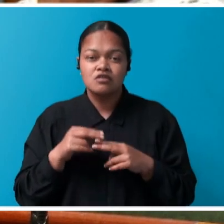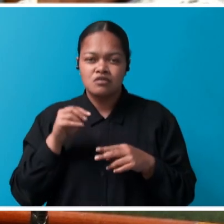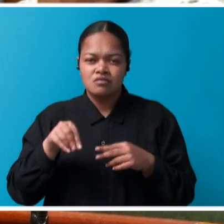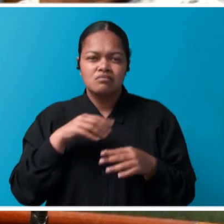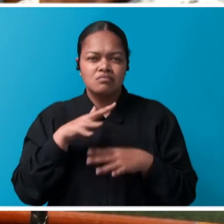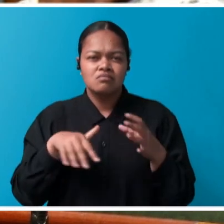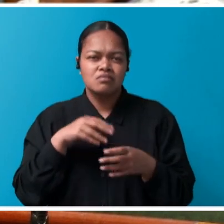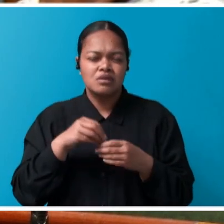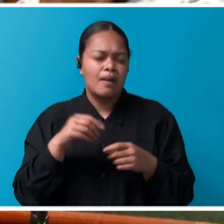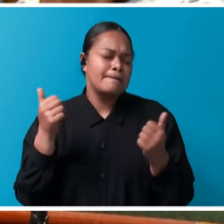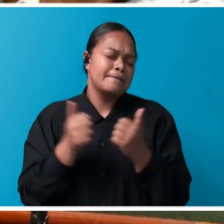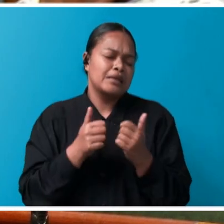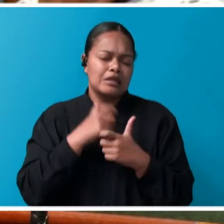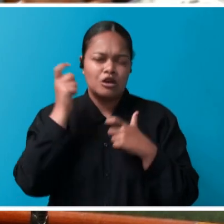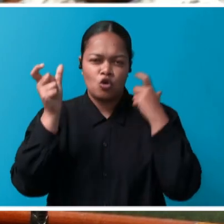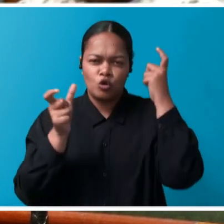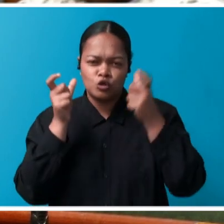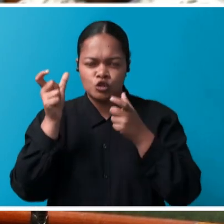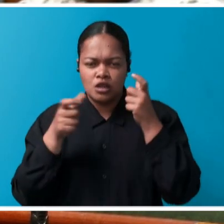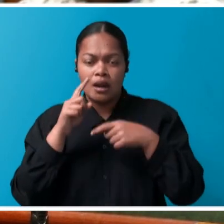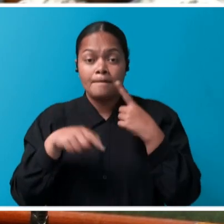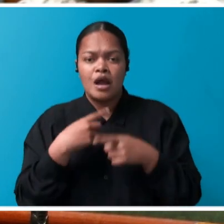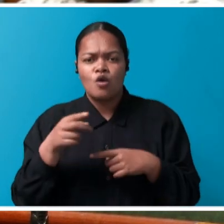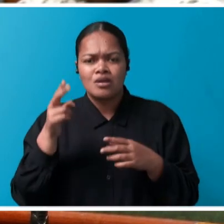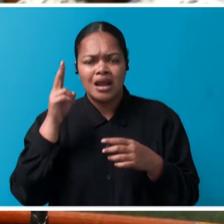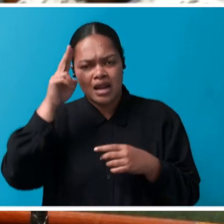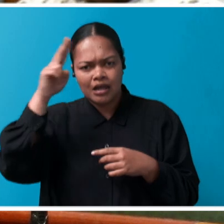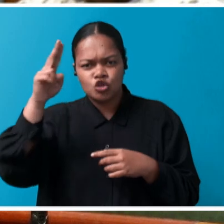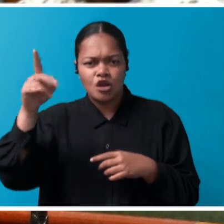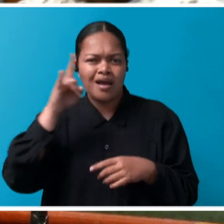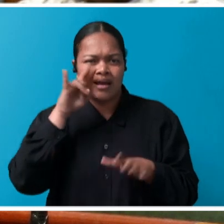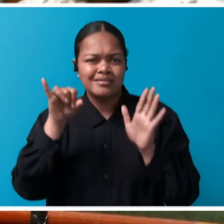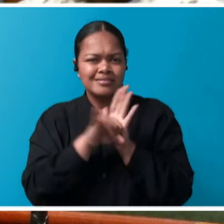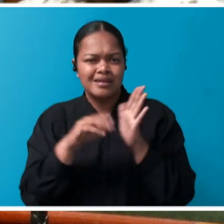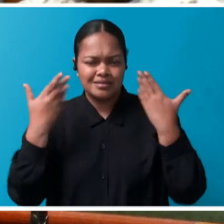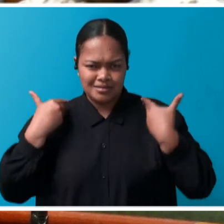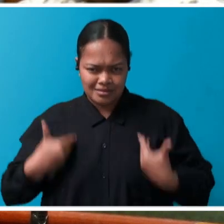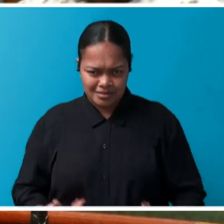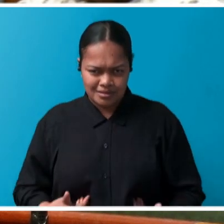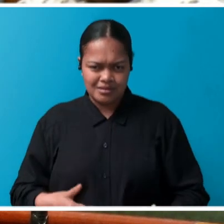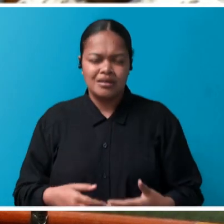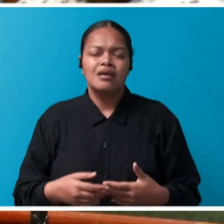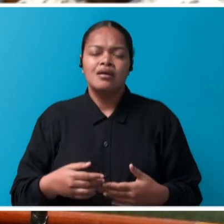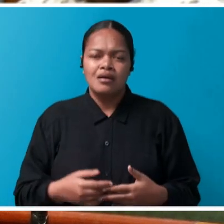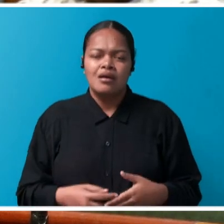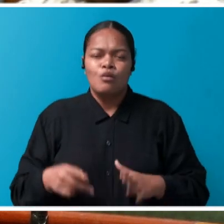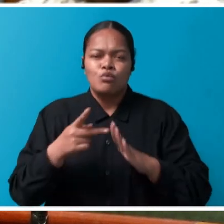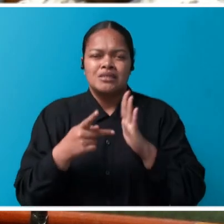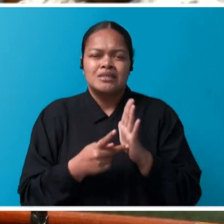with concern about the national identity and consciousness at the time of political